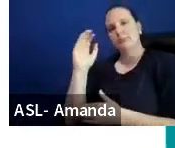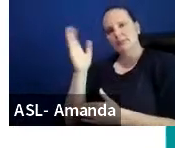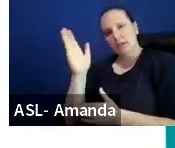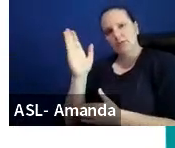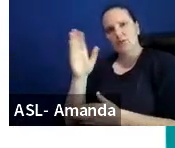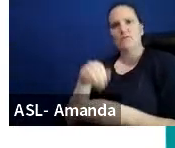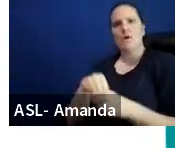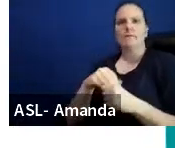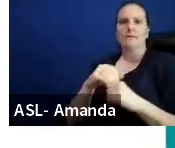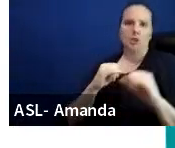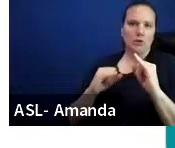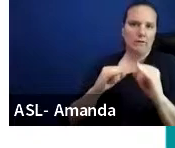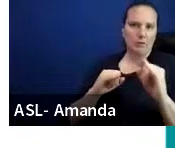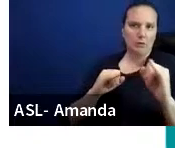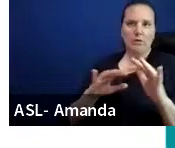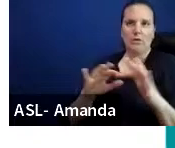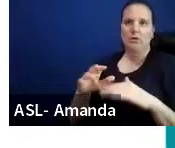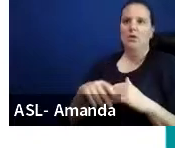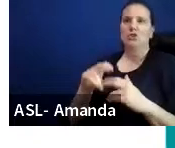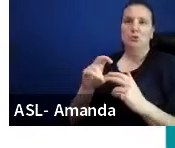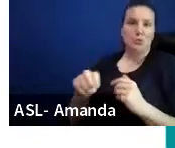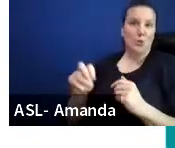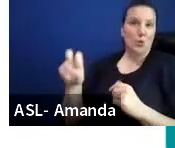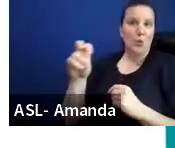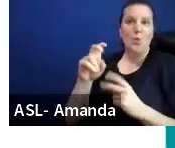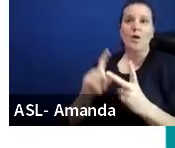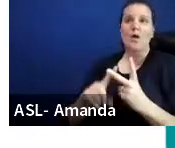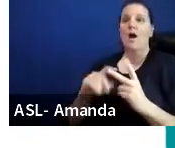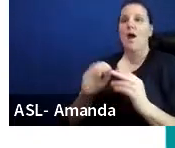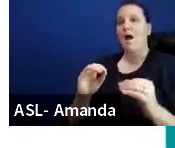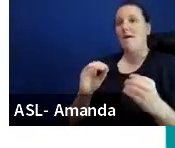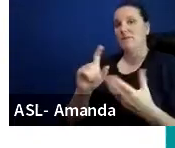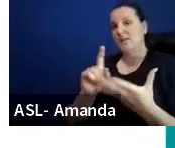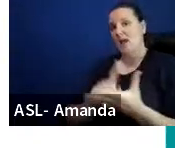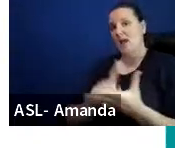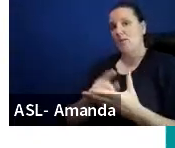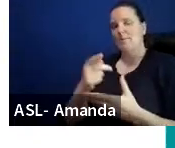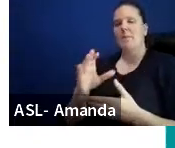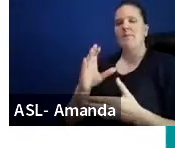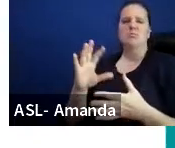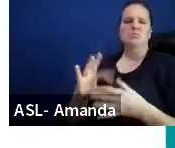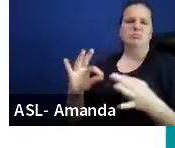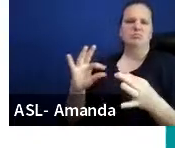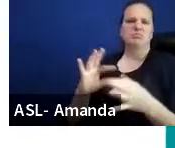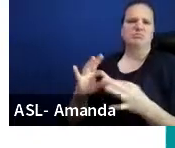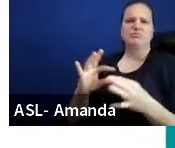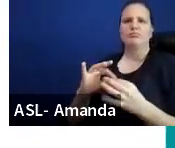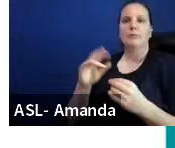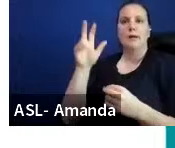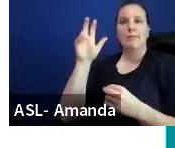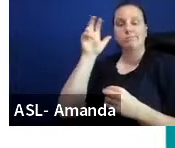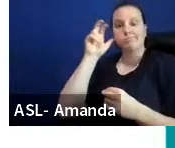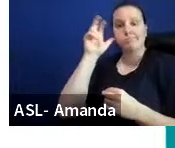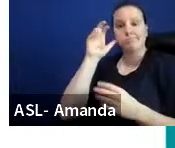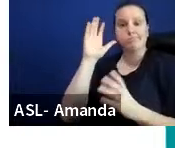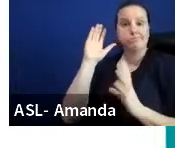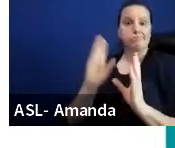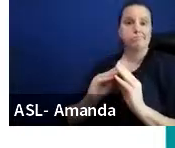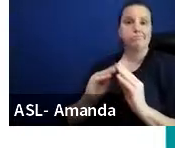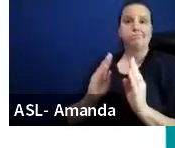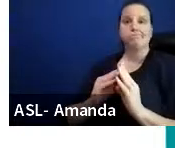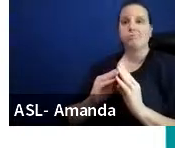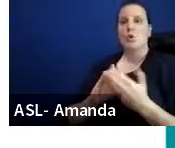presentations, interviews, tours, office hours, public briefings, listening sessions, community